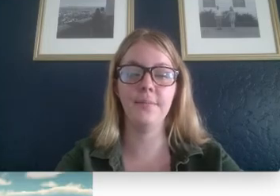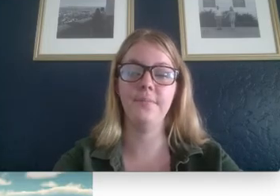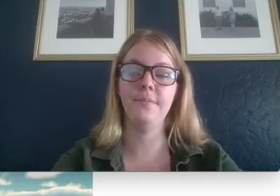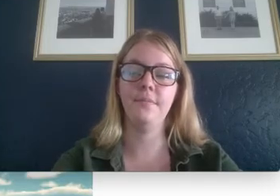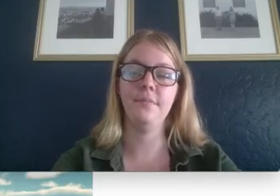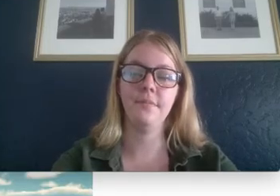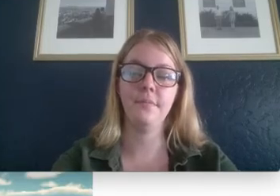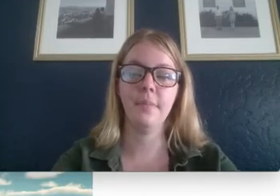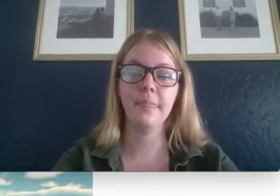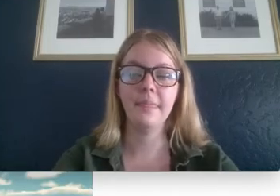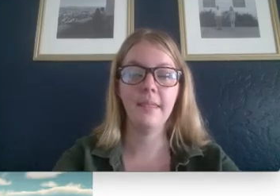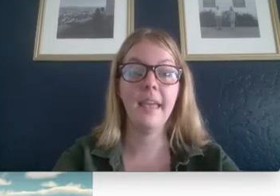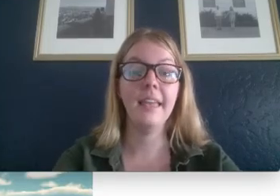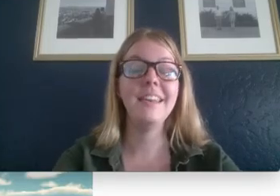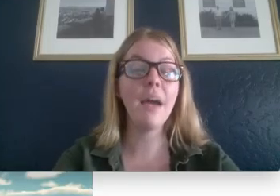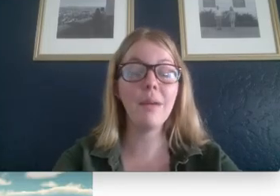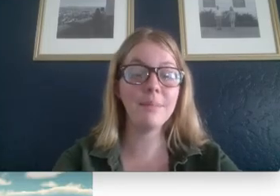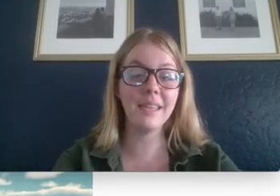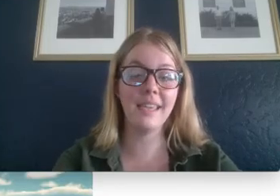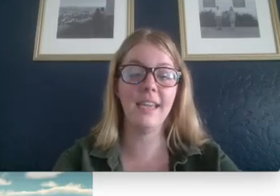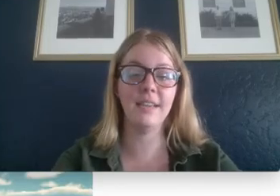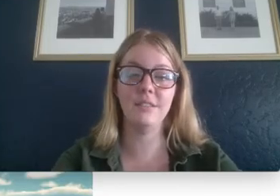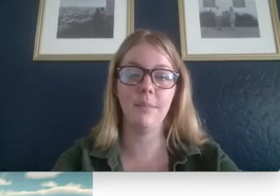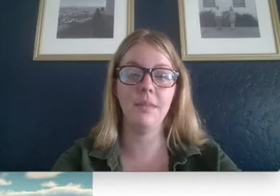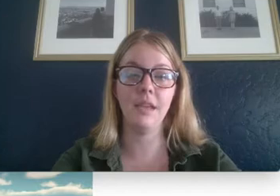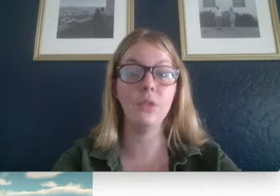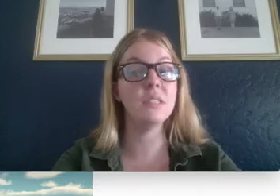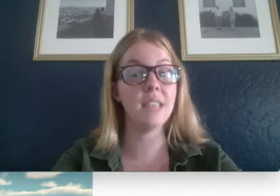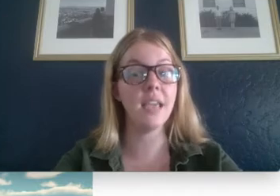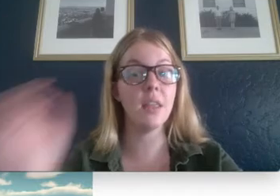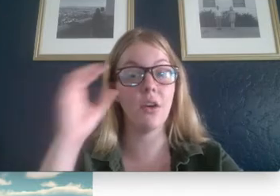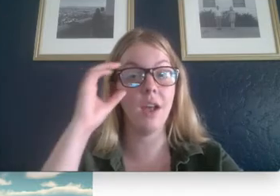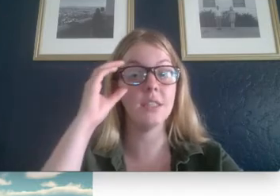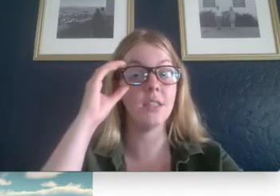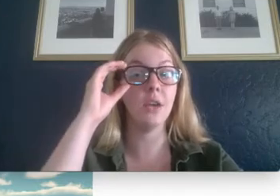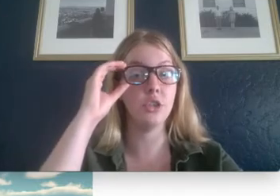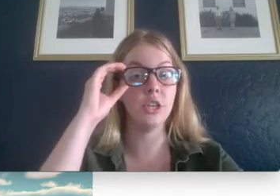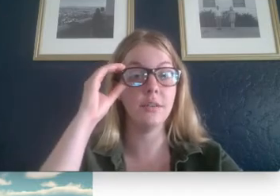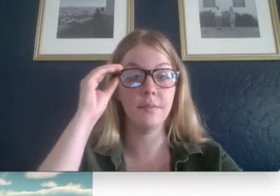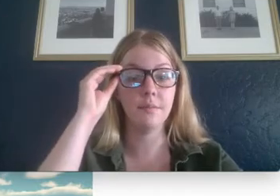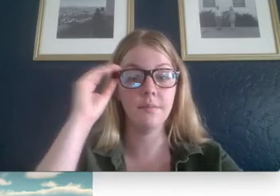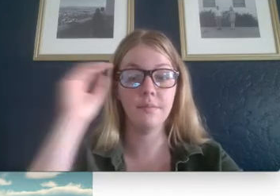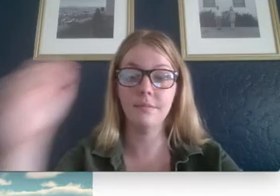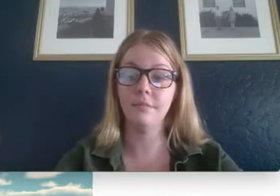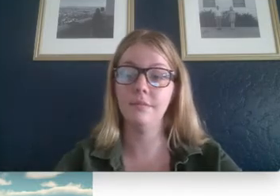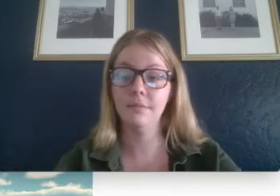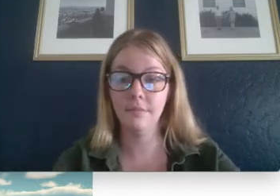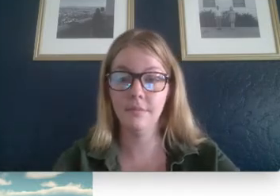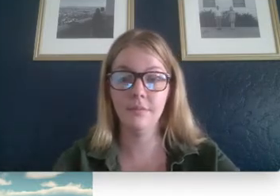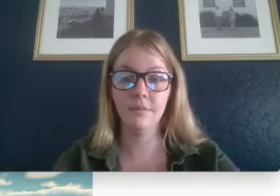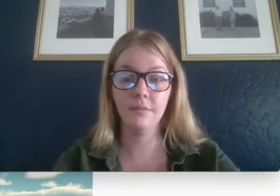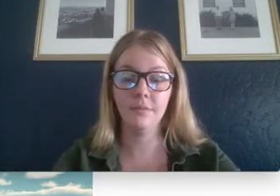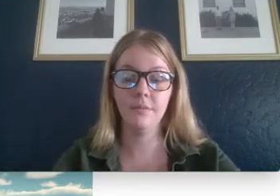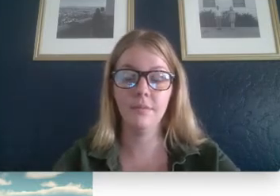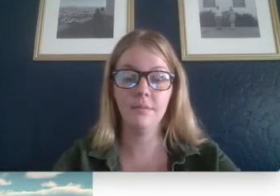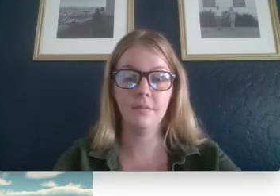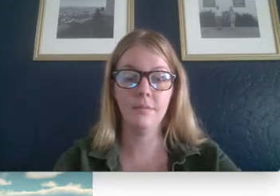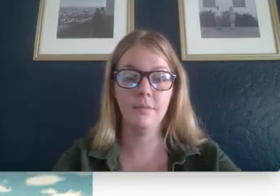pair. Now I'm thinking of something you sail across the ocean.